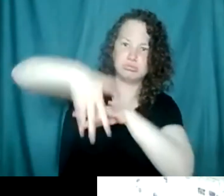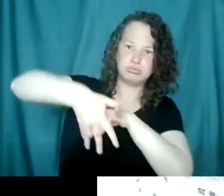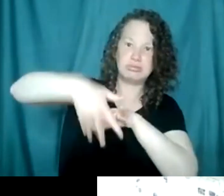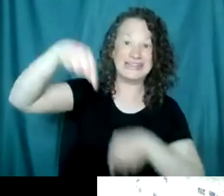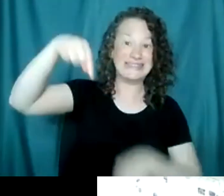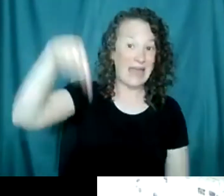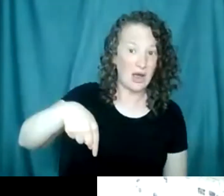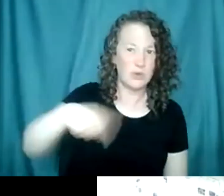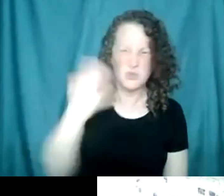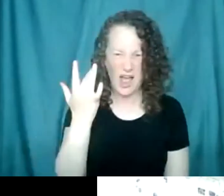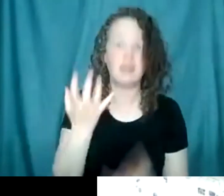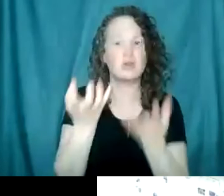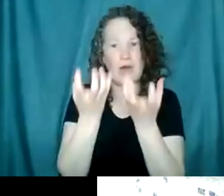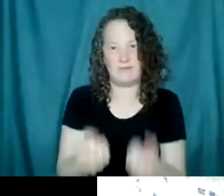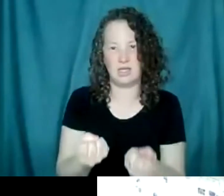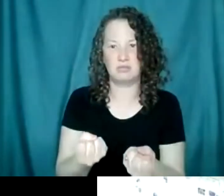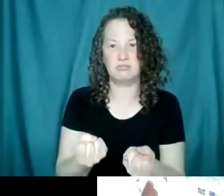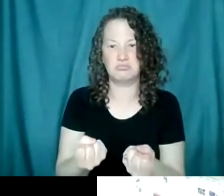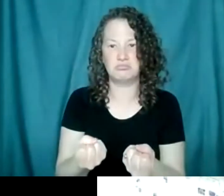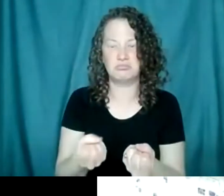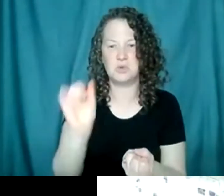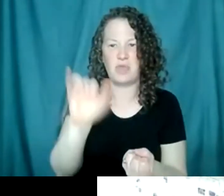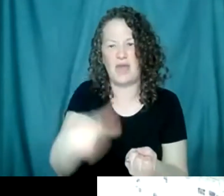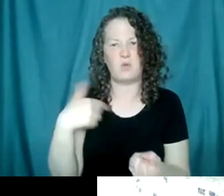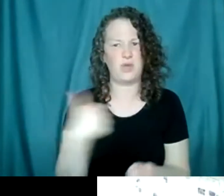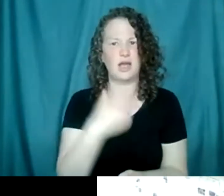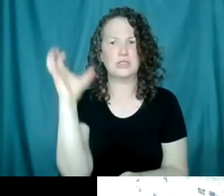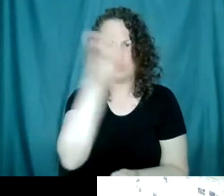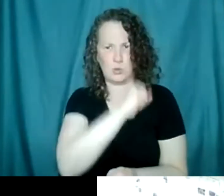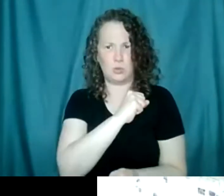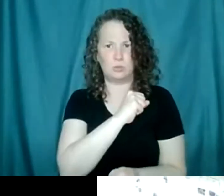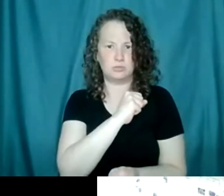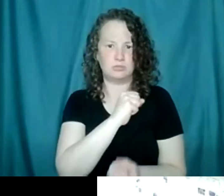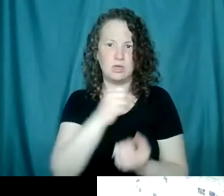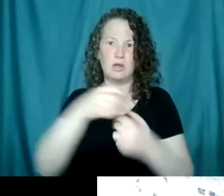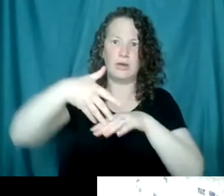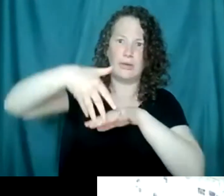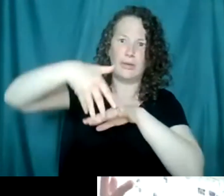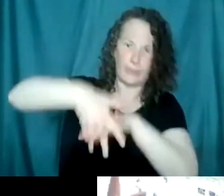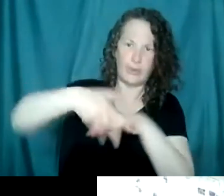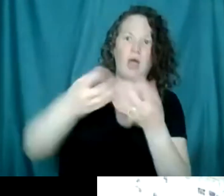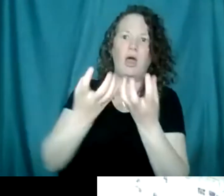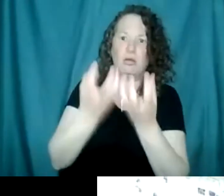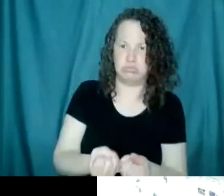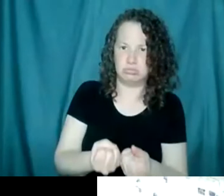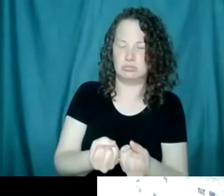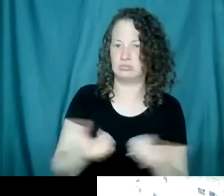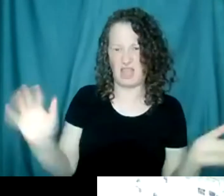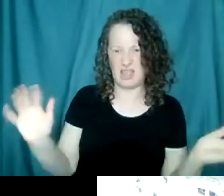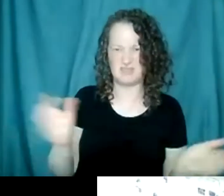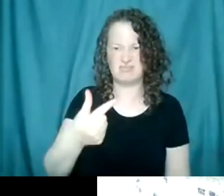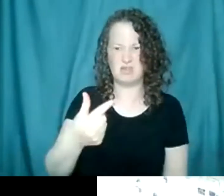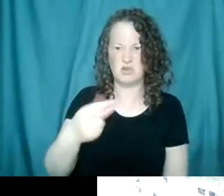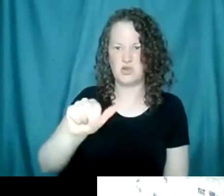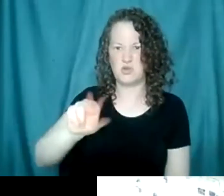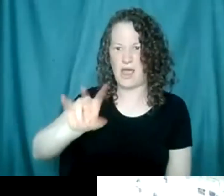is pulling them down. And that's what's driving the way the roots grow is gravity, because that's a huge force vector